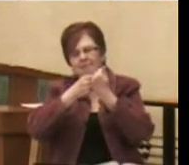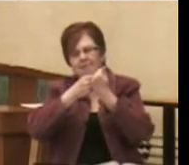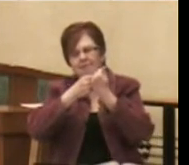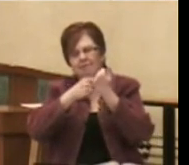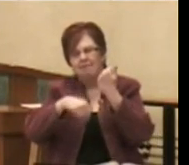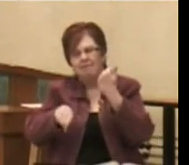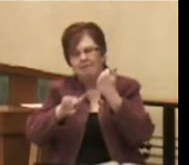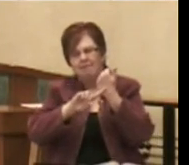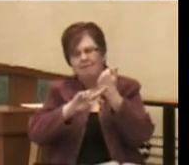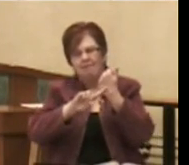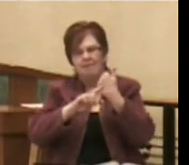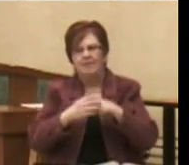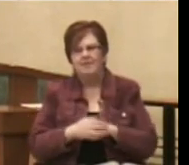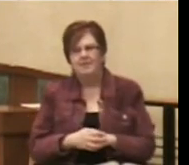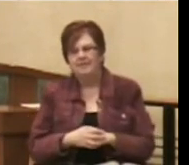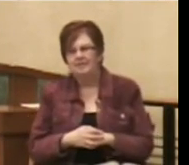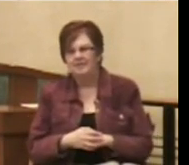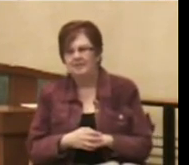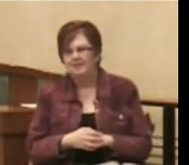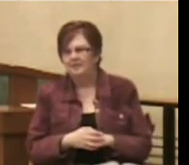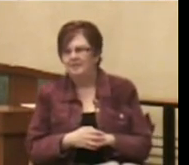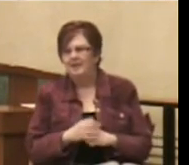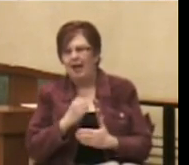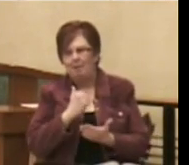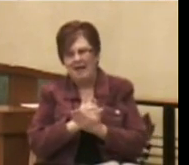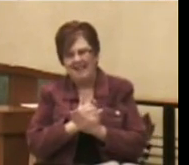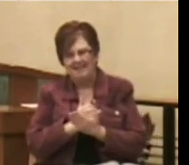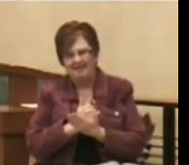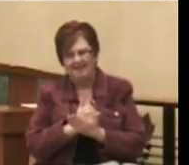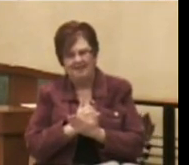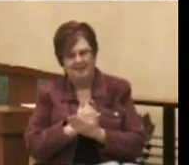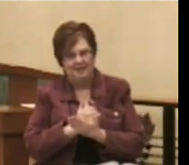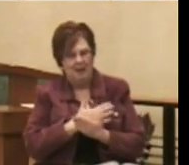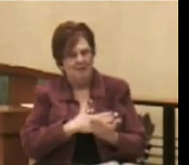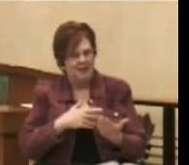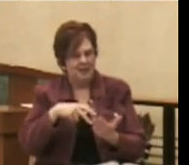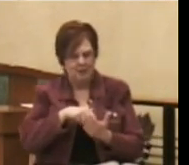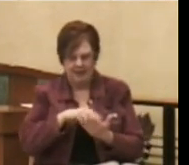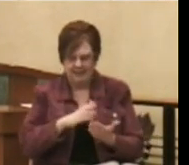Amen. Please rise and sing.